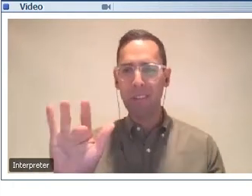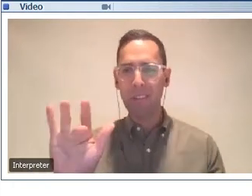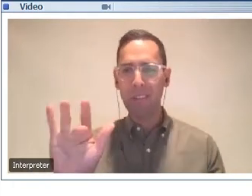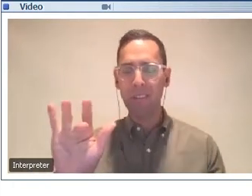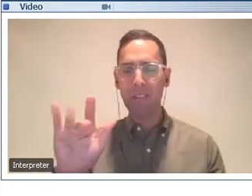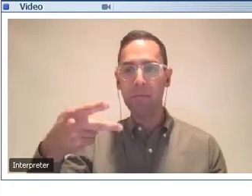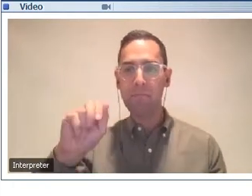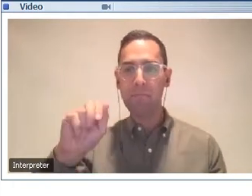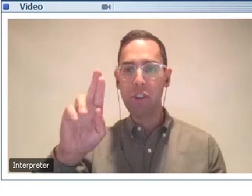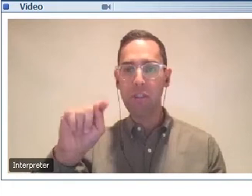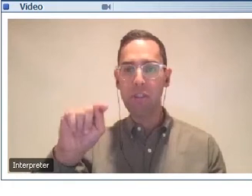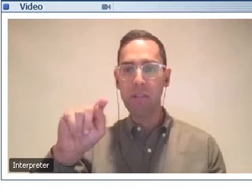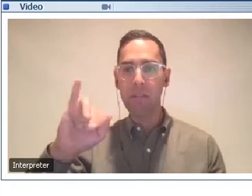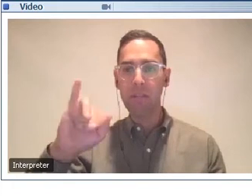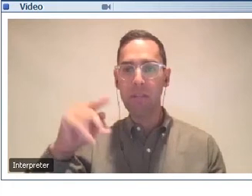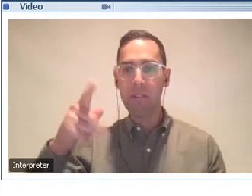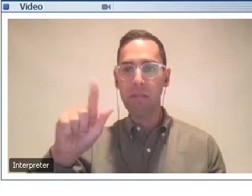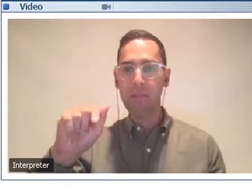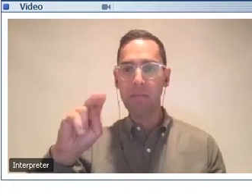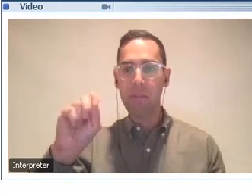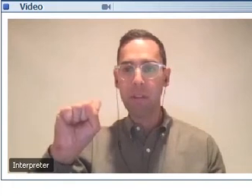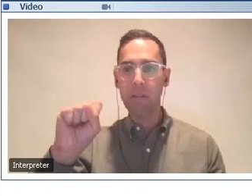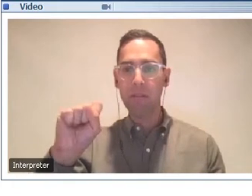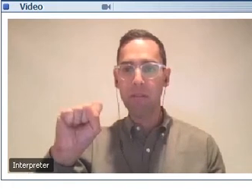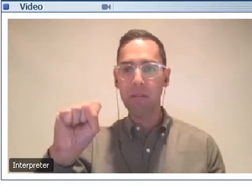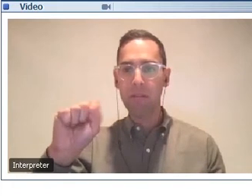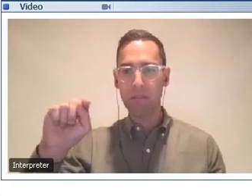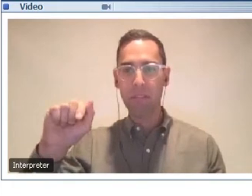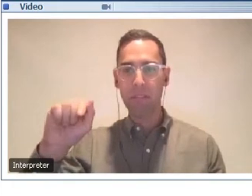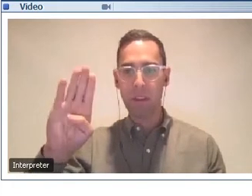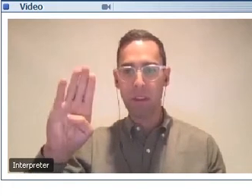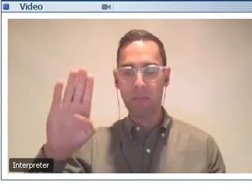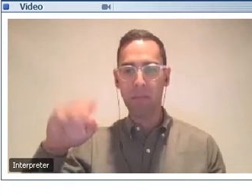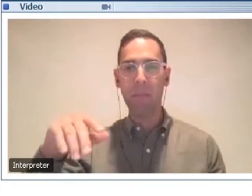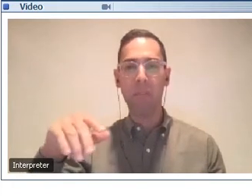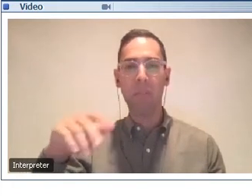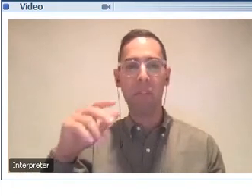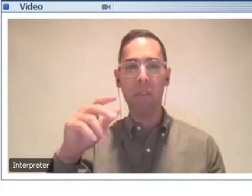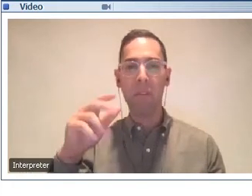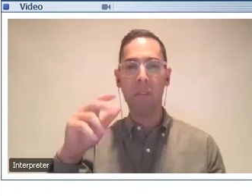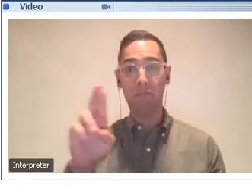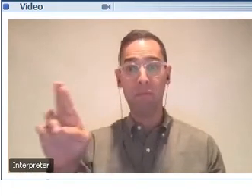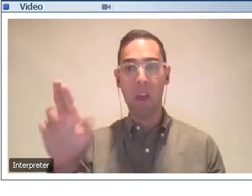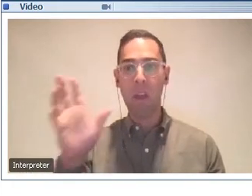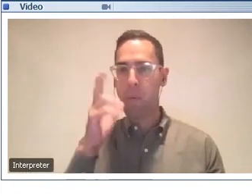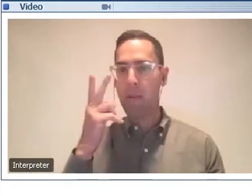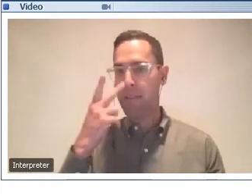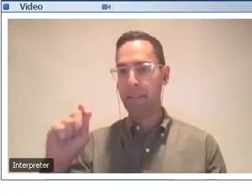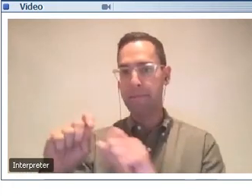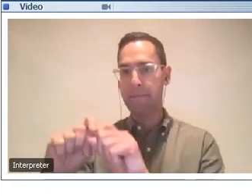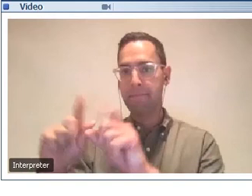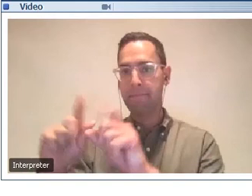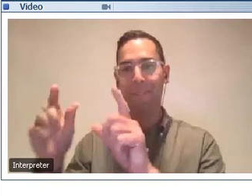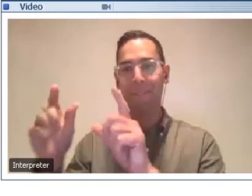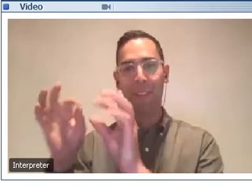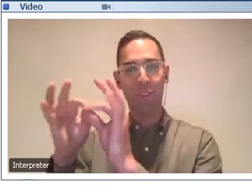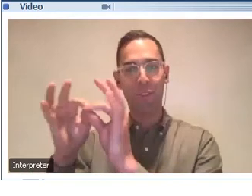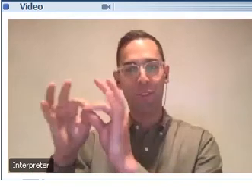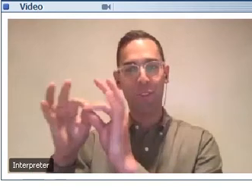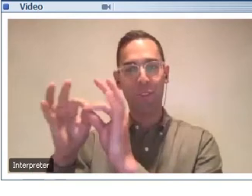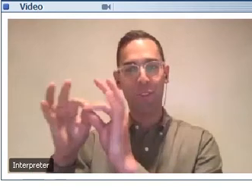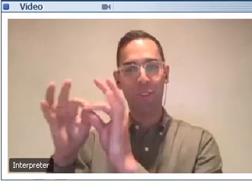see a window pop up with the interpreter on the right-hand side of your screen. If you need to access cart captioning,